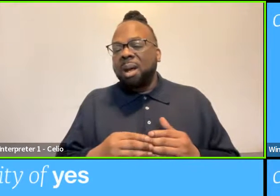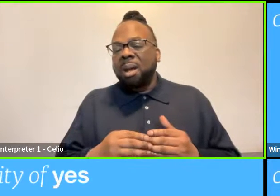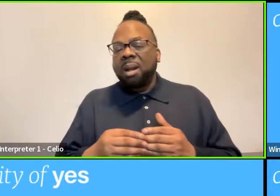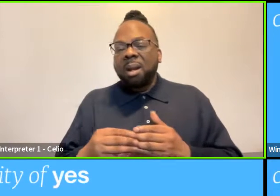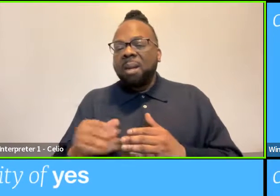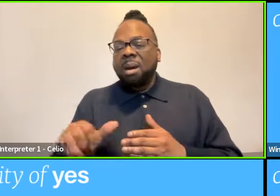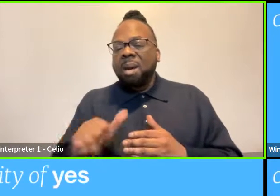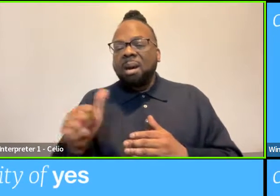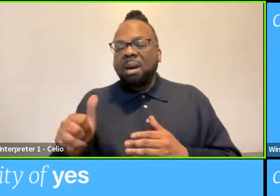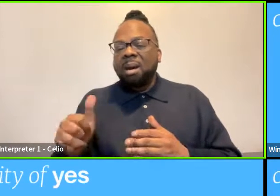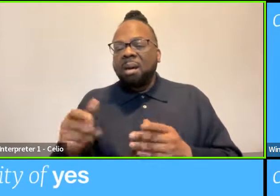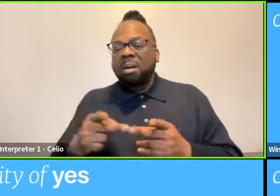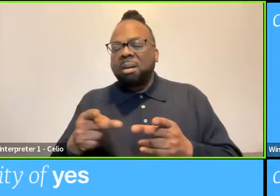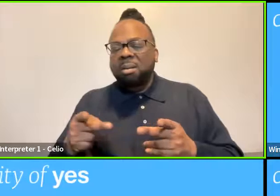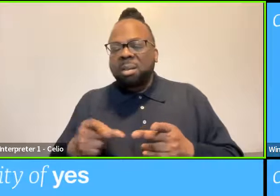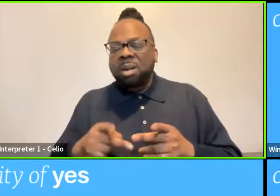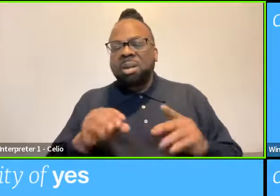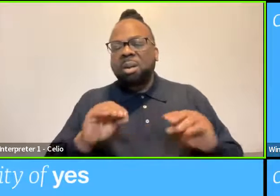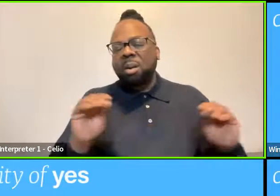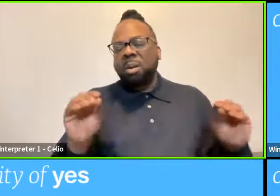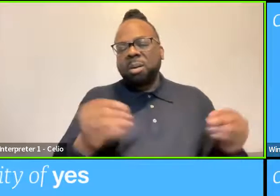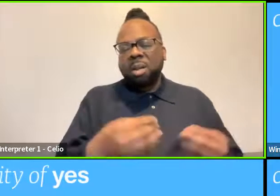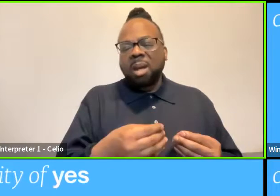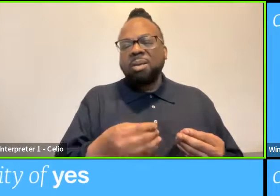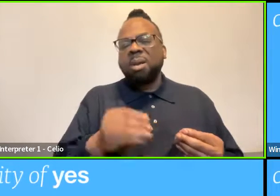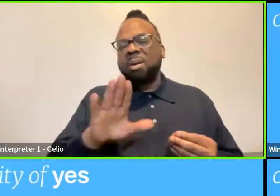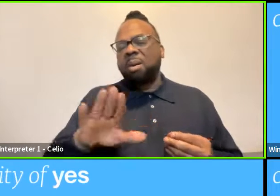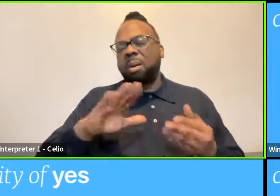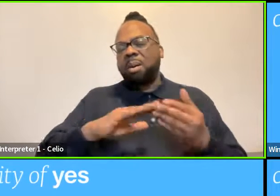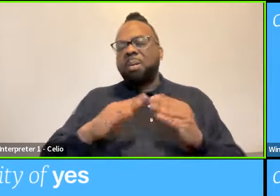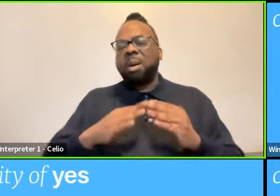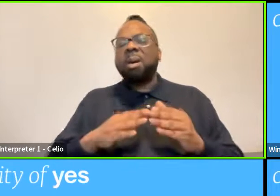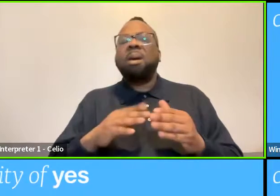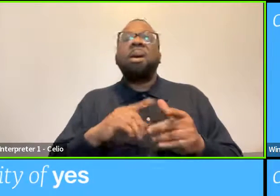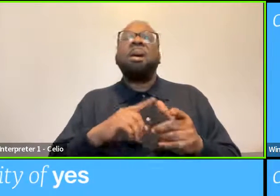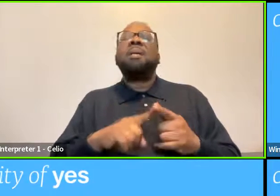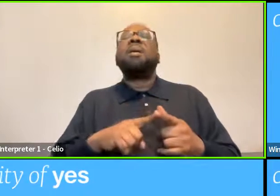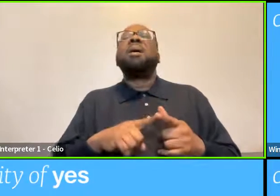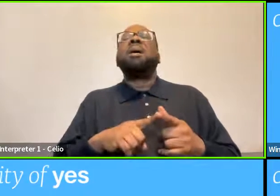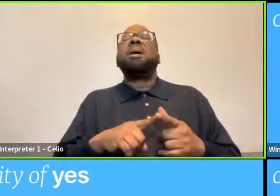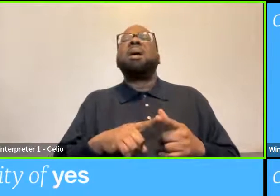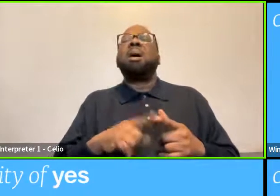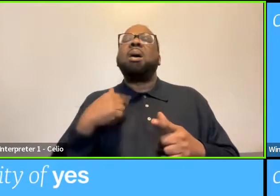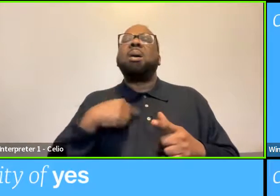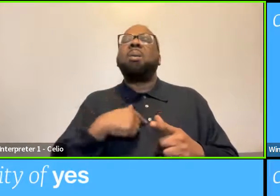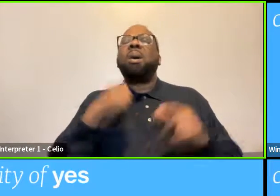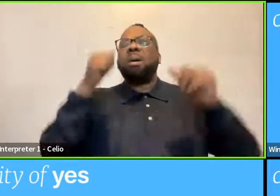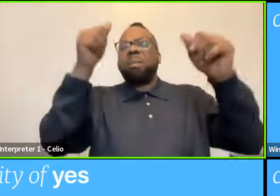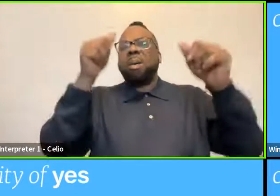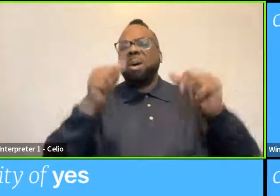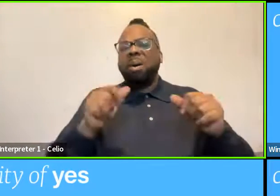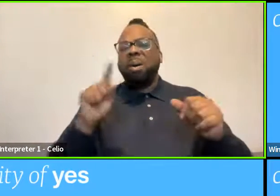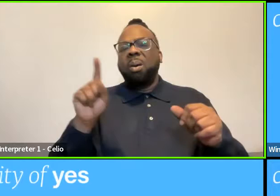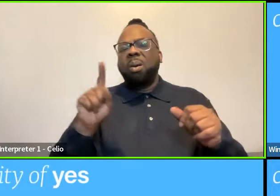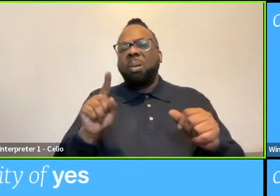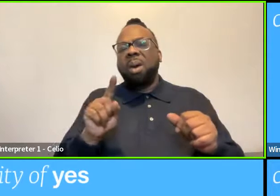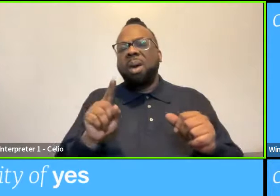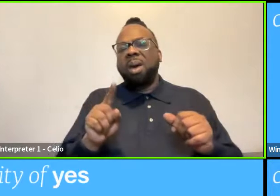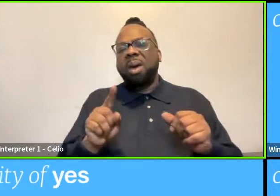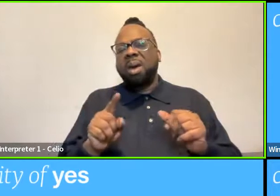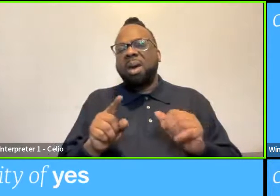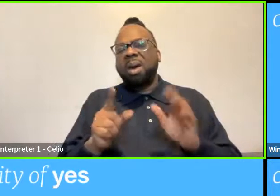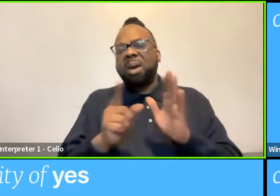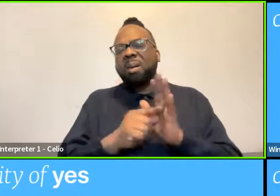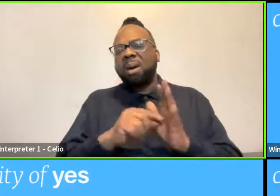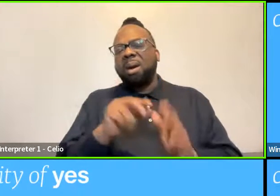coalitions, other organizations in your community, and we'll make sure to have those posted in the newsletter. If you go to our webpage, you'll be